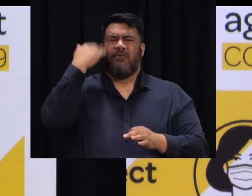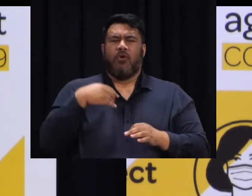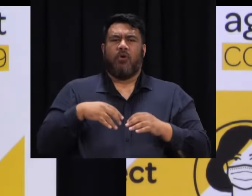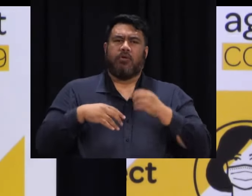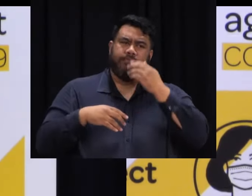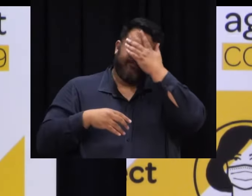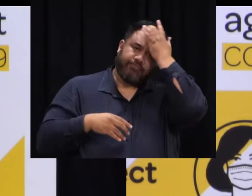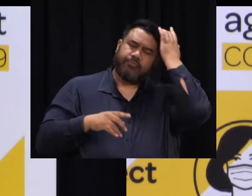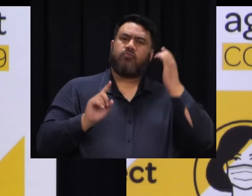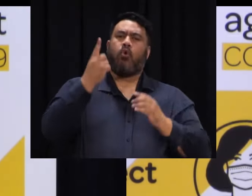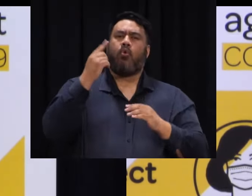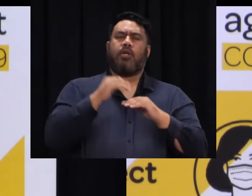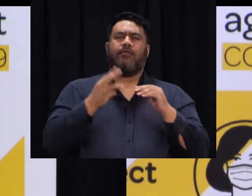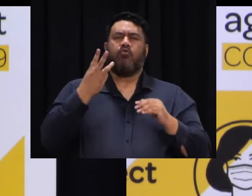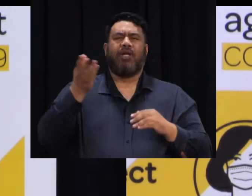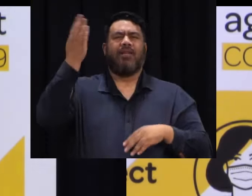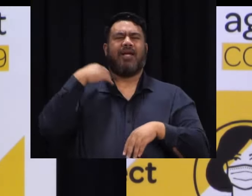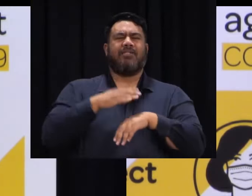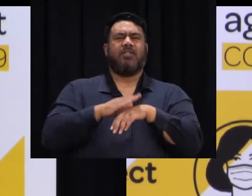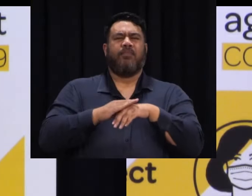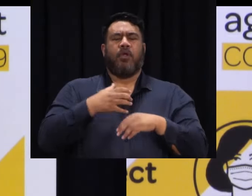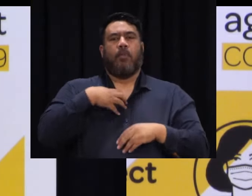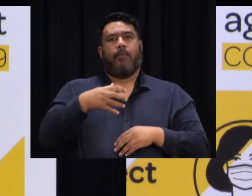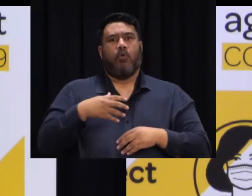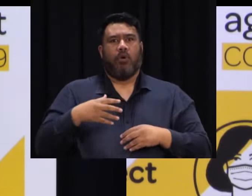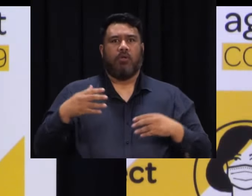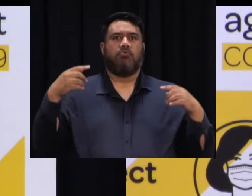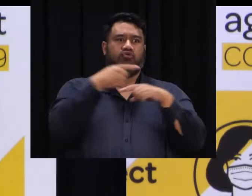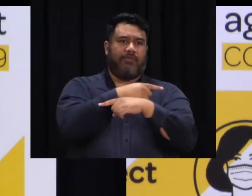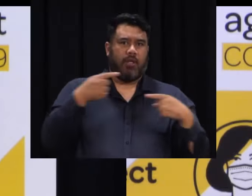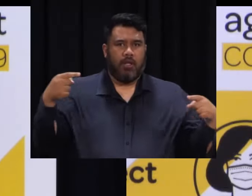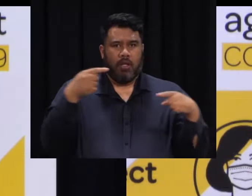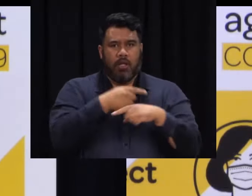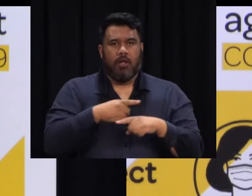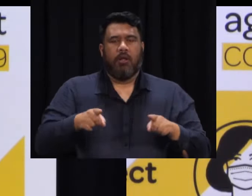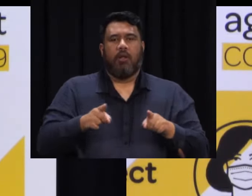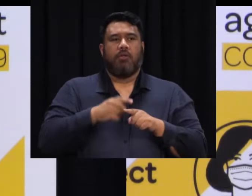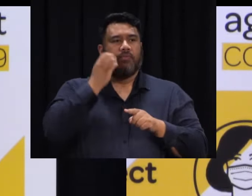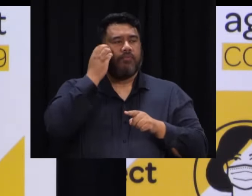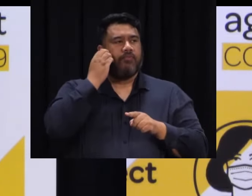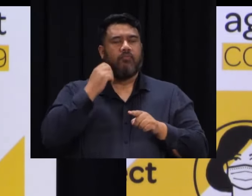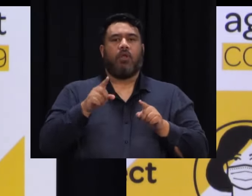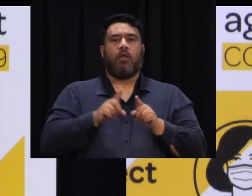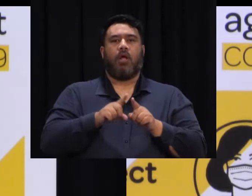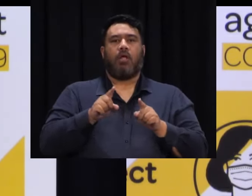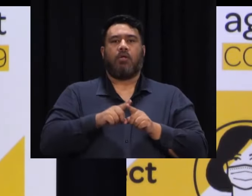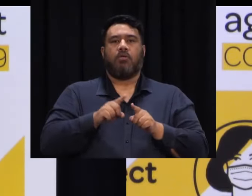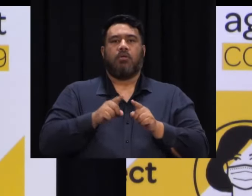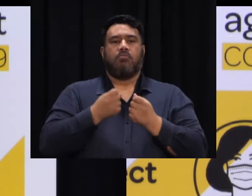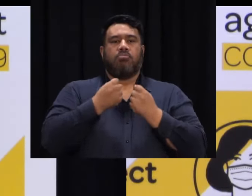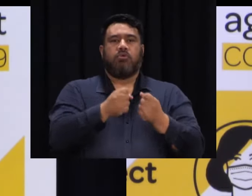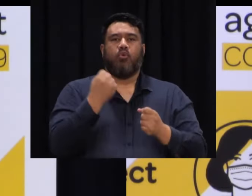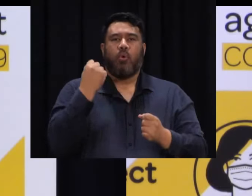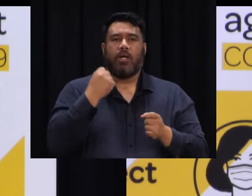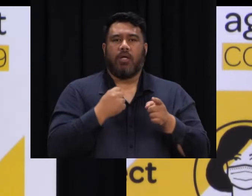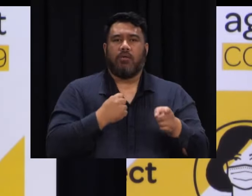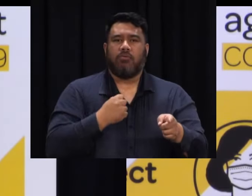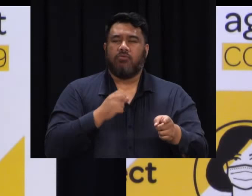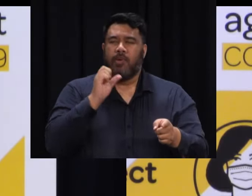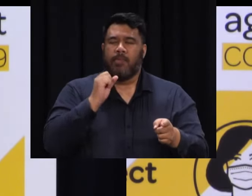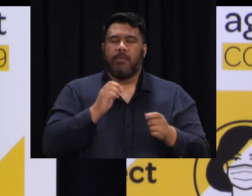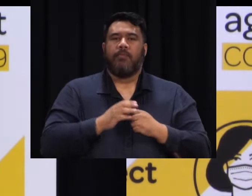traffic crossing that southern boundary into Level 2. Have you put extra resource into that border and also into the testing